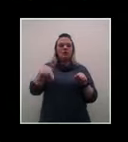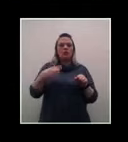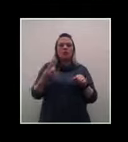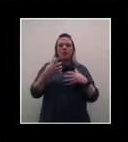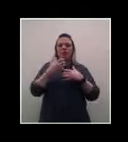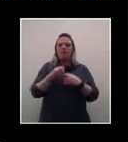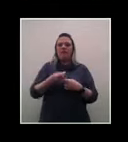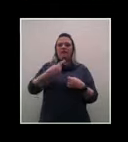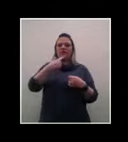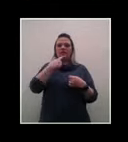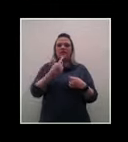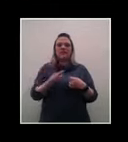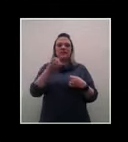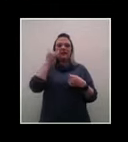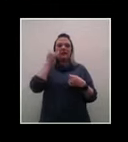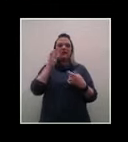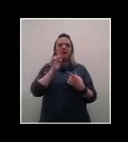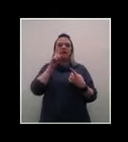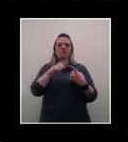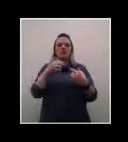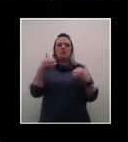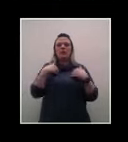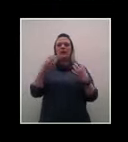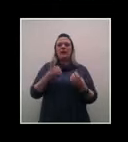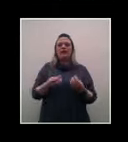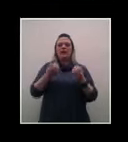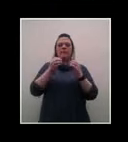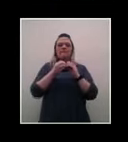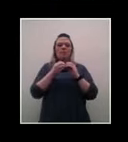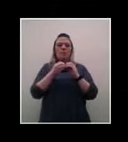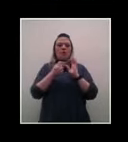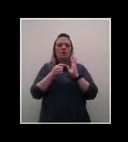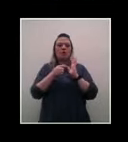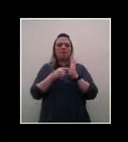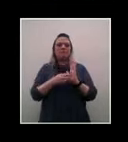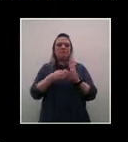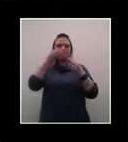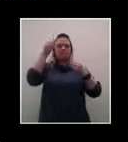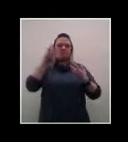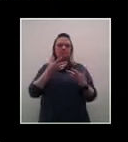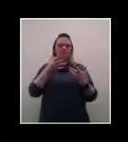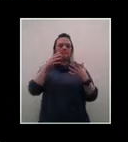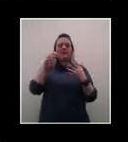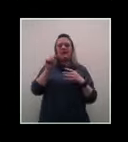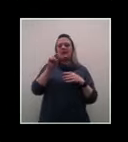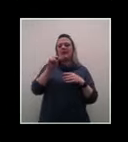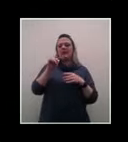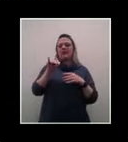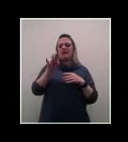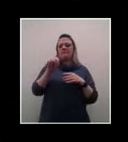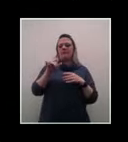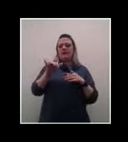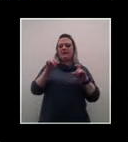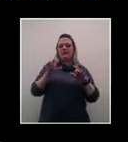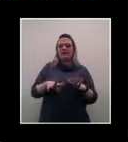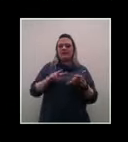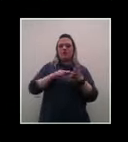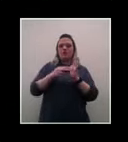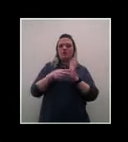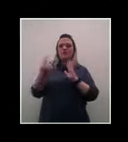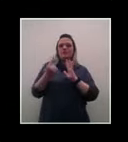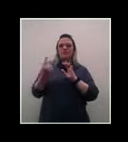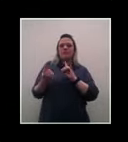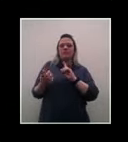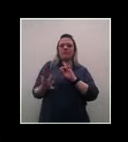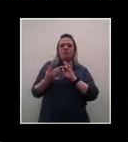until we have more science to inform us that an antibody test means that somebody was in contact